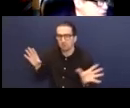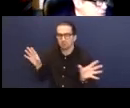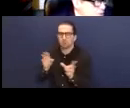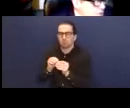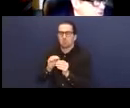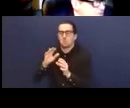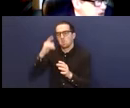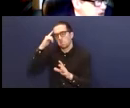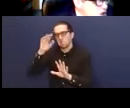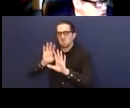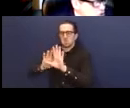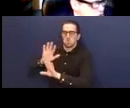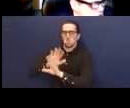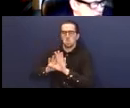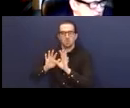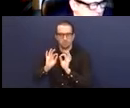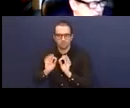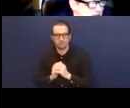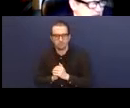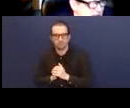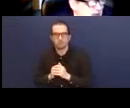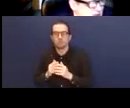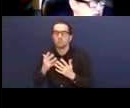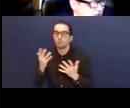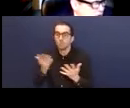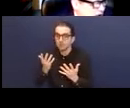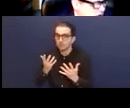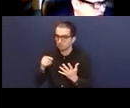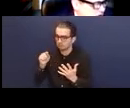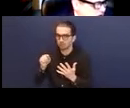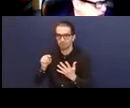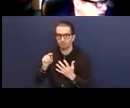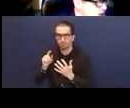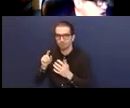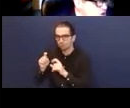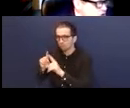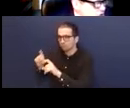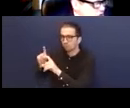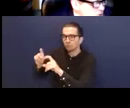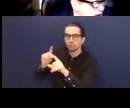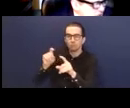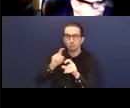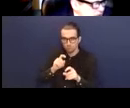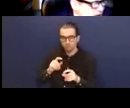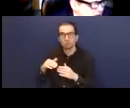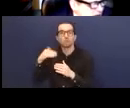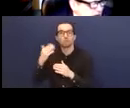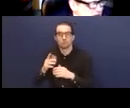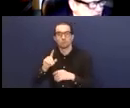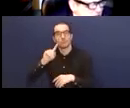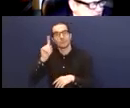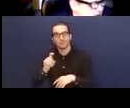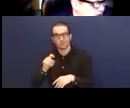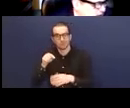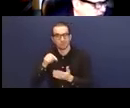of health problems, do you have difficulty seeing even if wearing eyeglasses? Do you have difficulty hearing